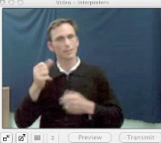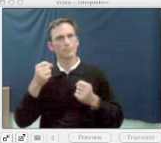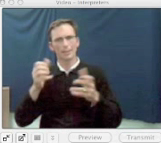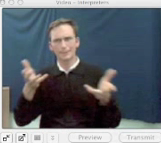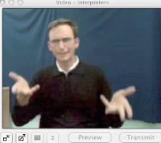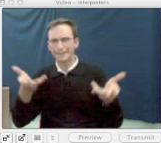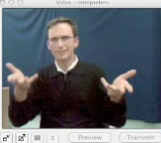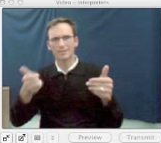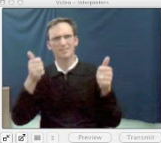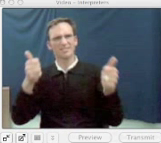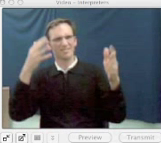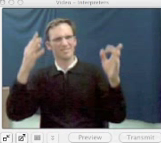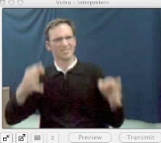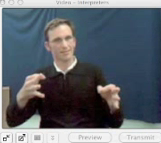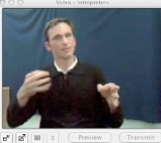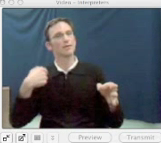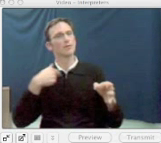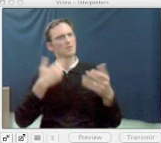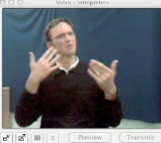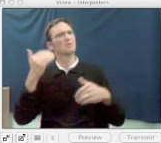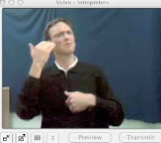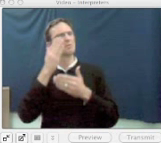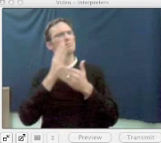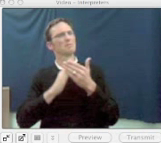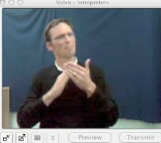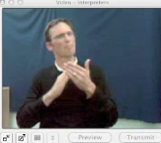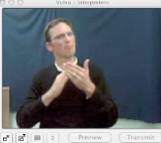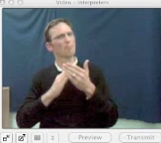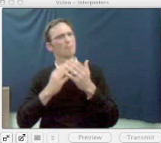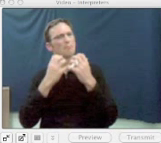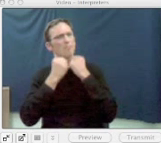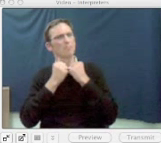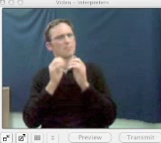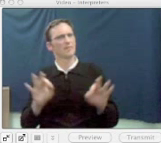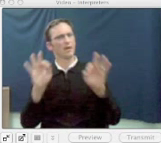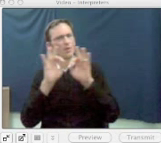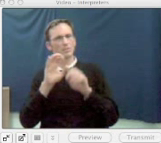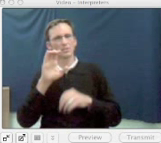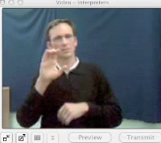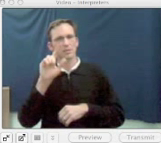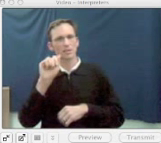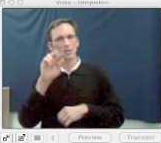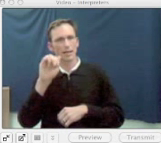We know some. Clarity is a value of ours.